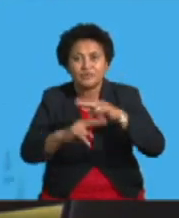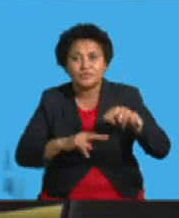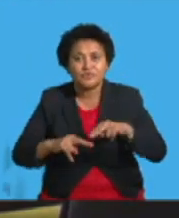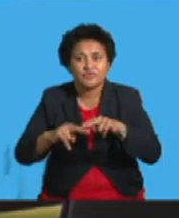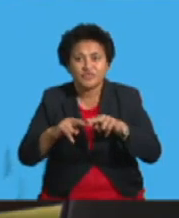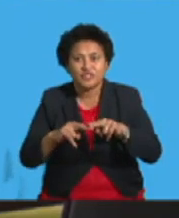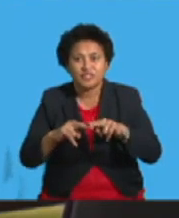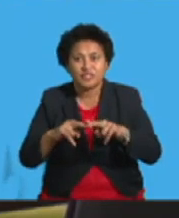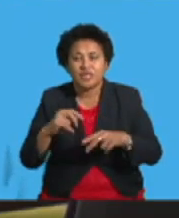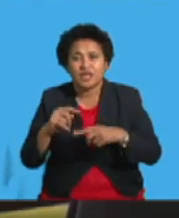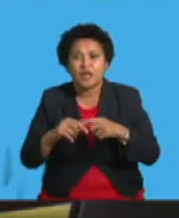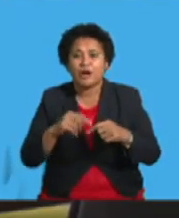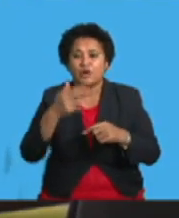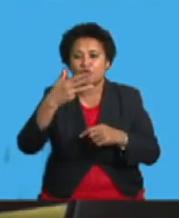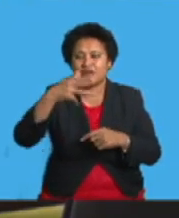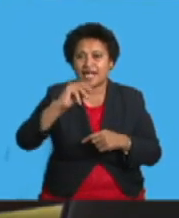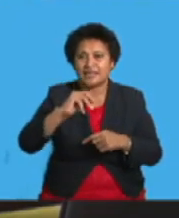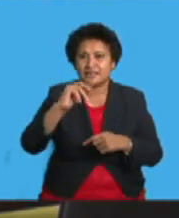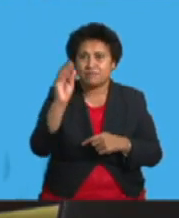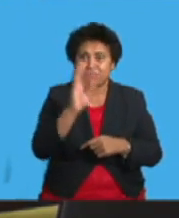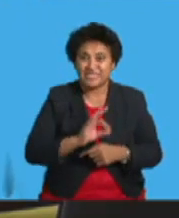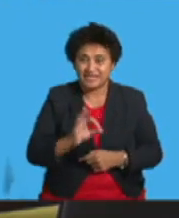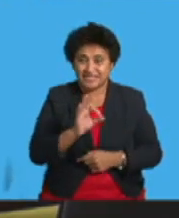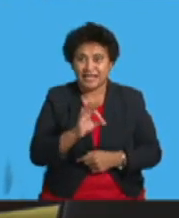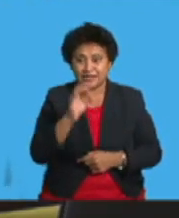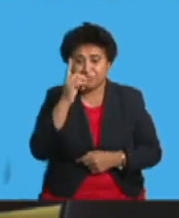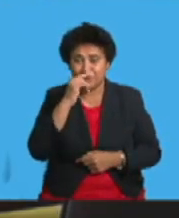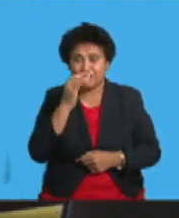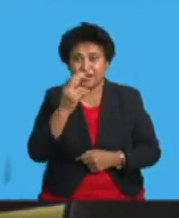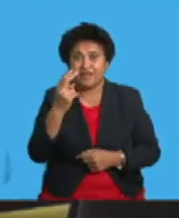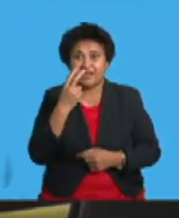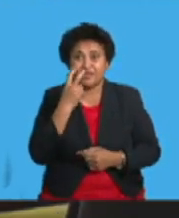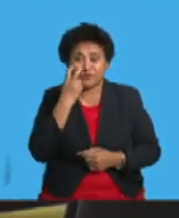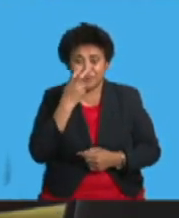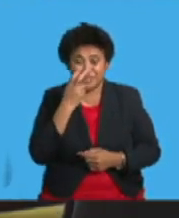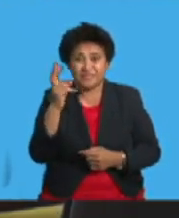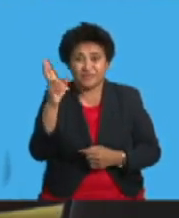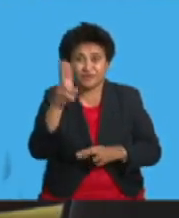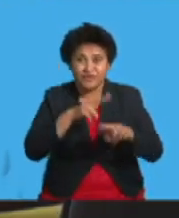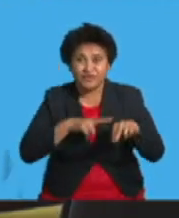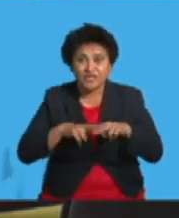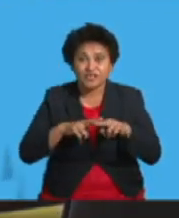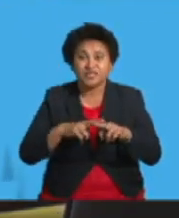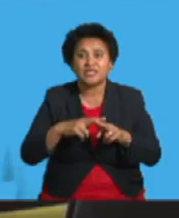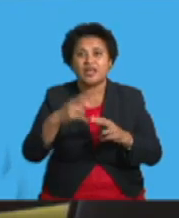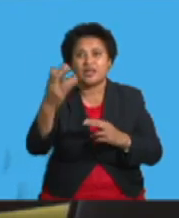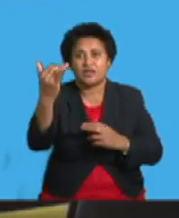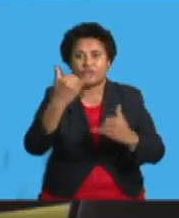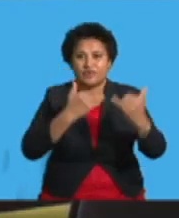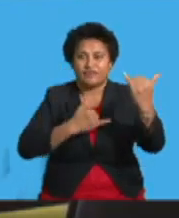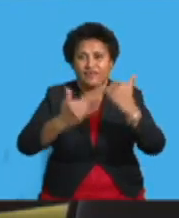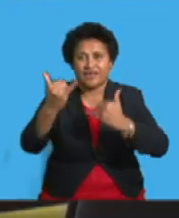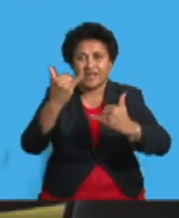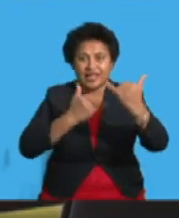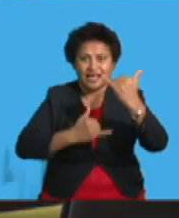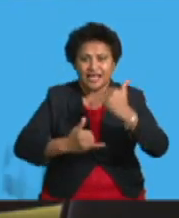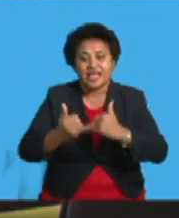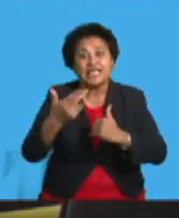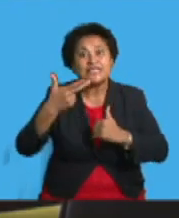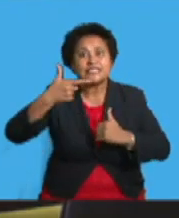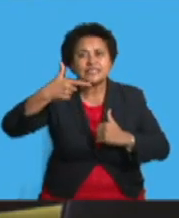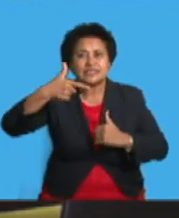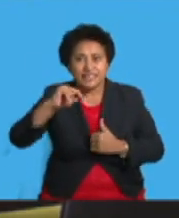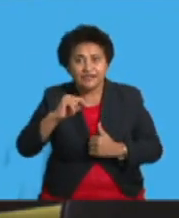actually come by an aeroplane. And of those people that come by an aeroplane to Fiji, nearly 70% come by Fiji